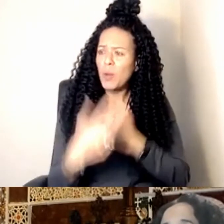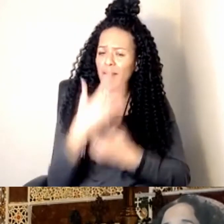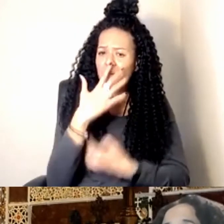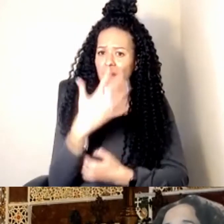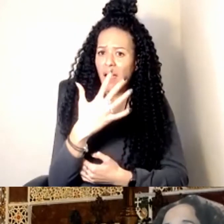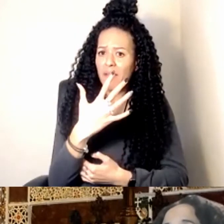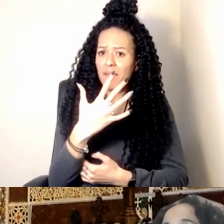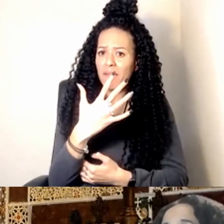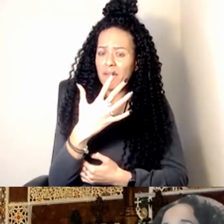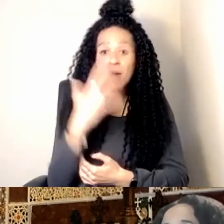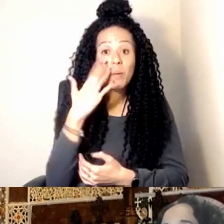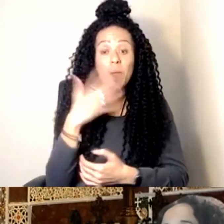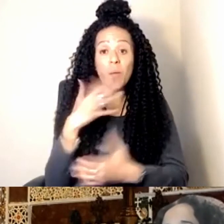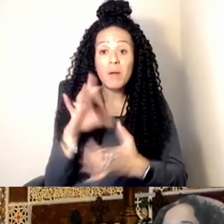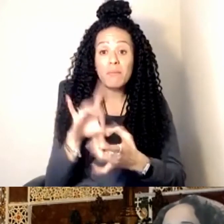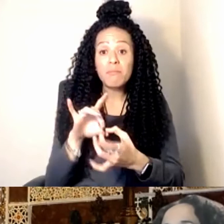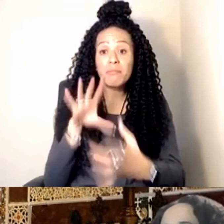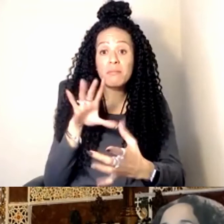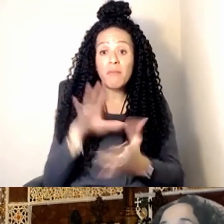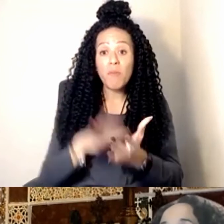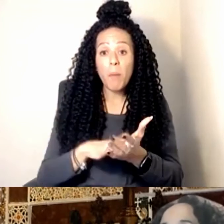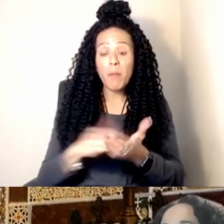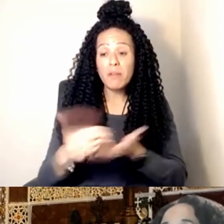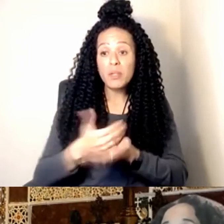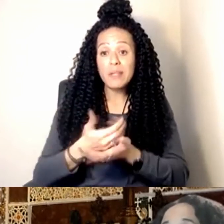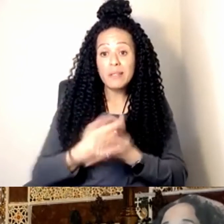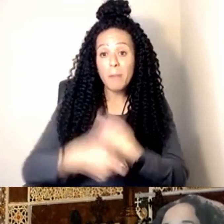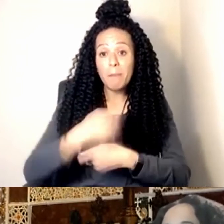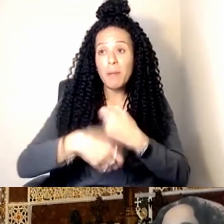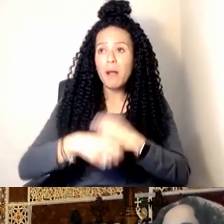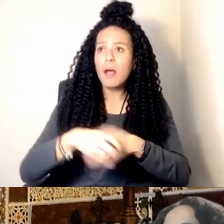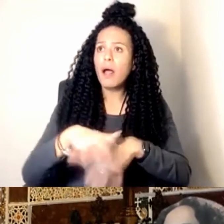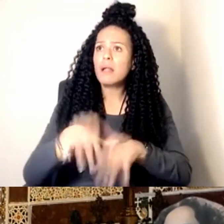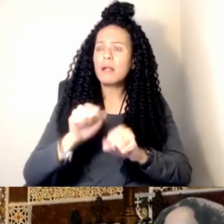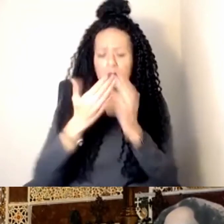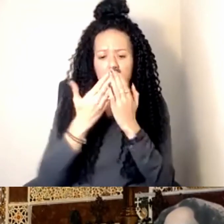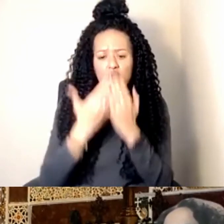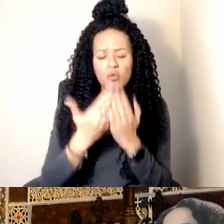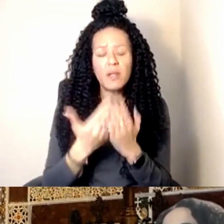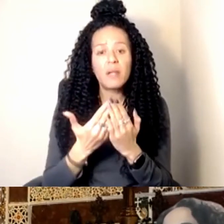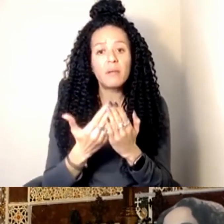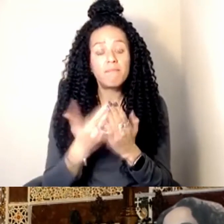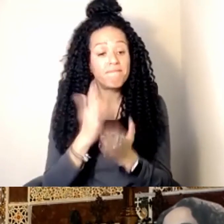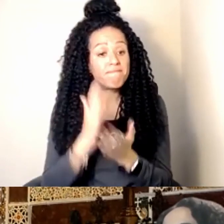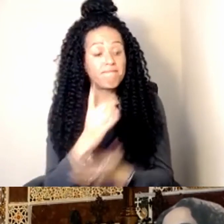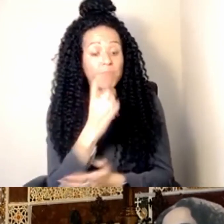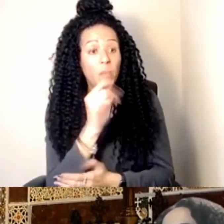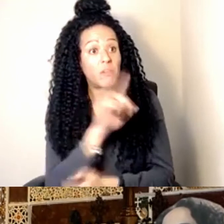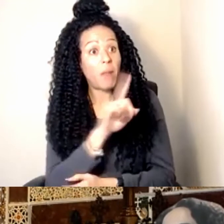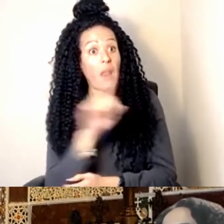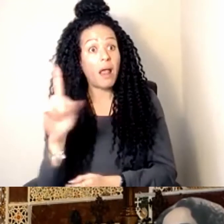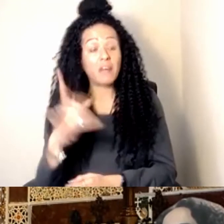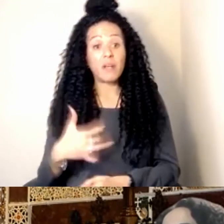5 years old when he left his mother's protection to begin his life of study. It's possible that later in his life